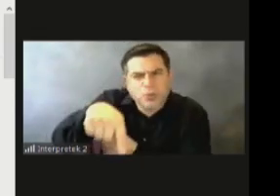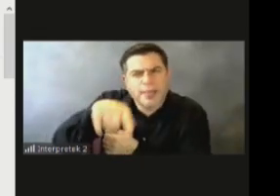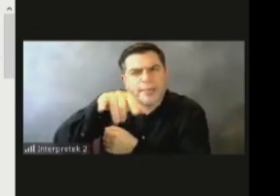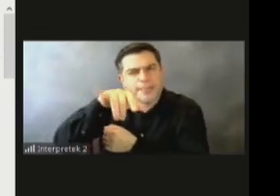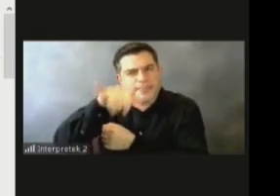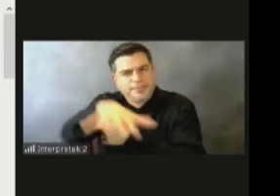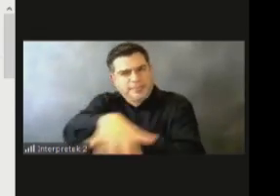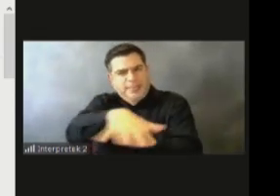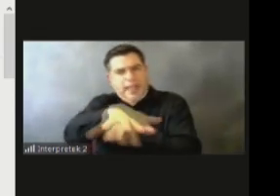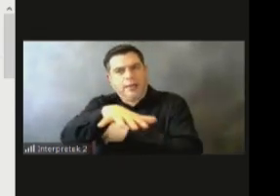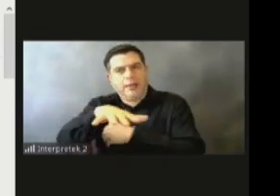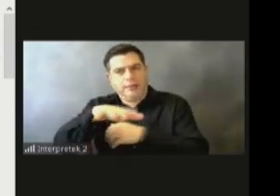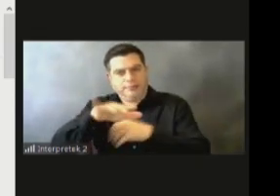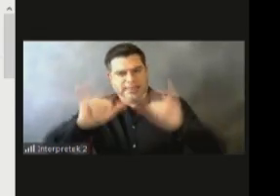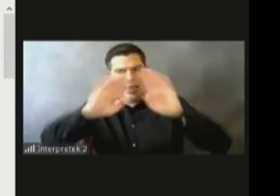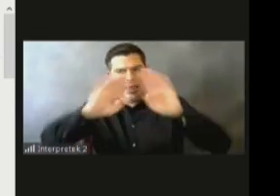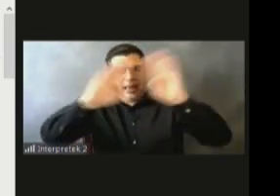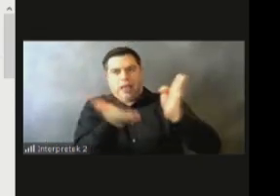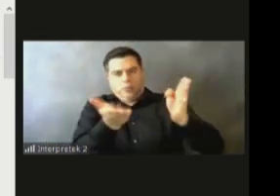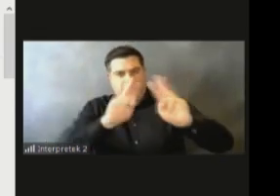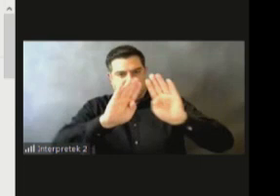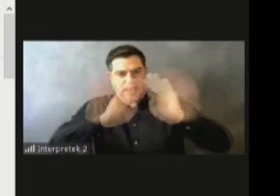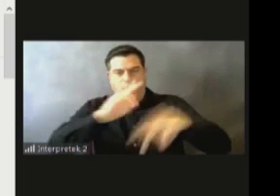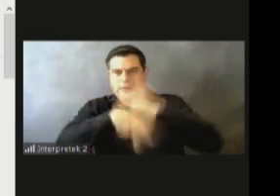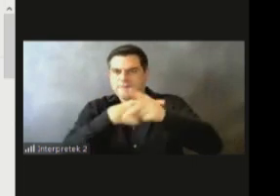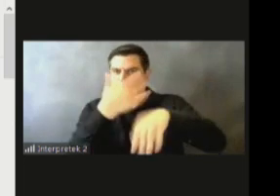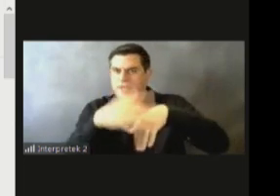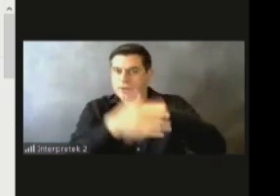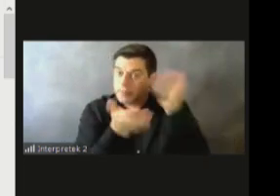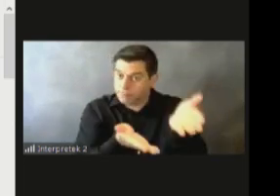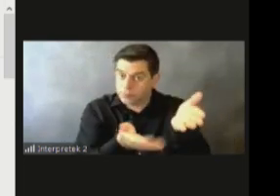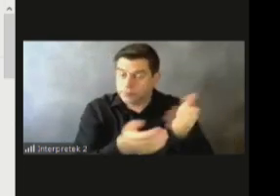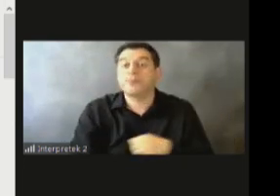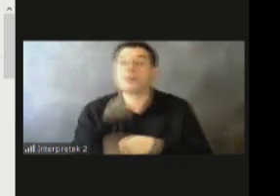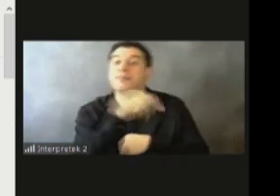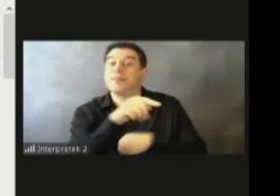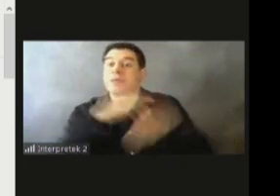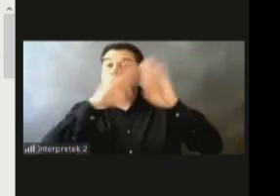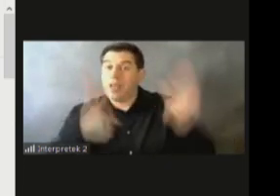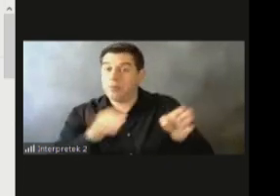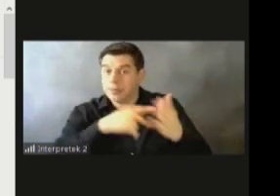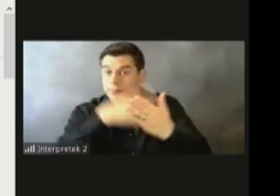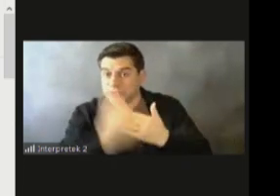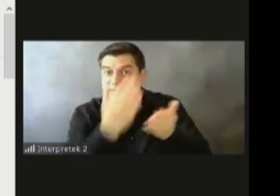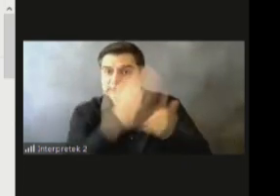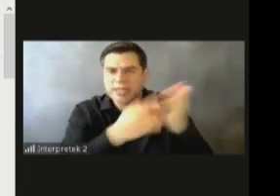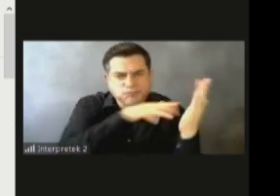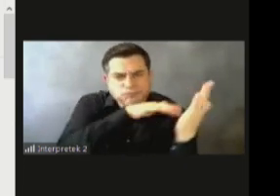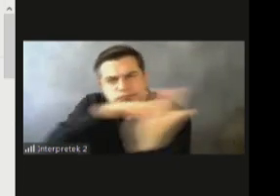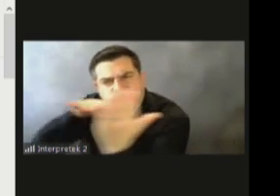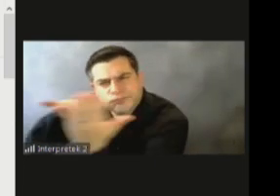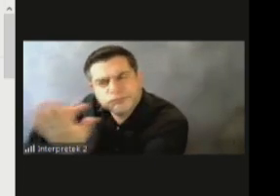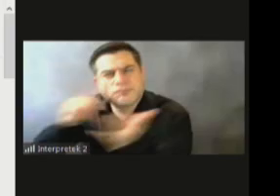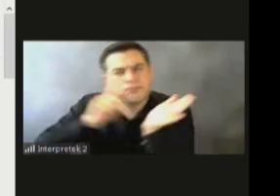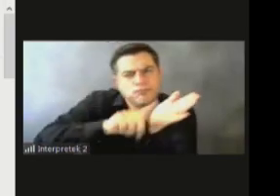housing. This project is somewhat, like some of the studies and stuff of this have already been done here. So we recommend a